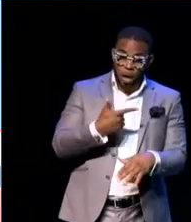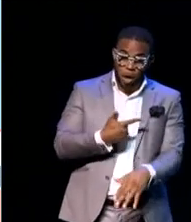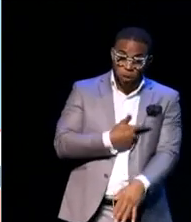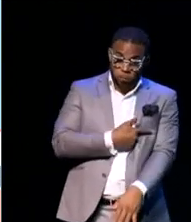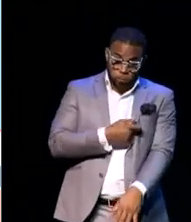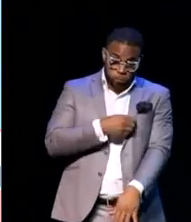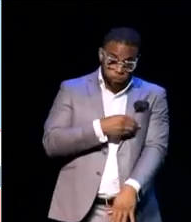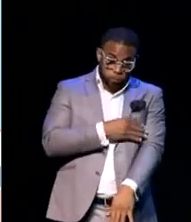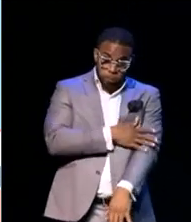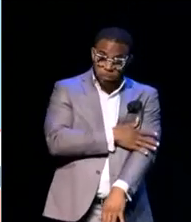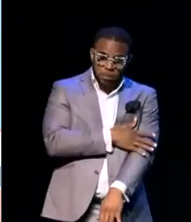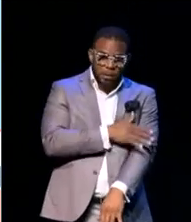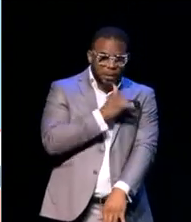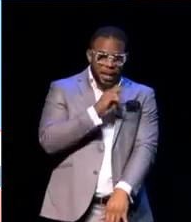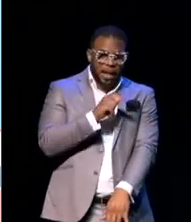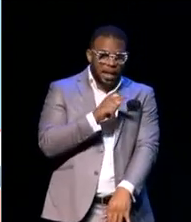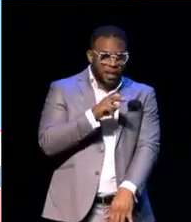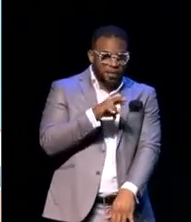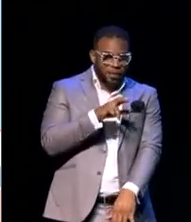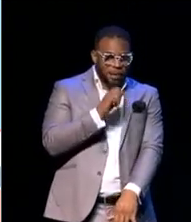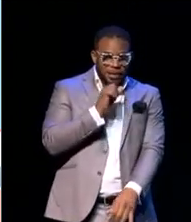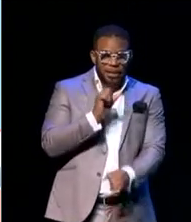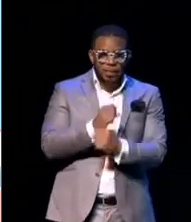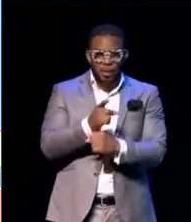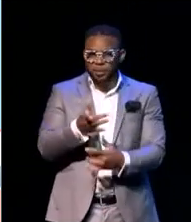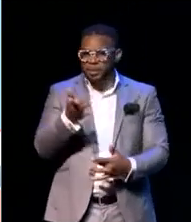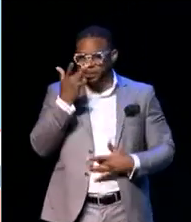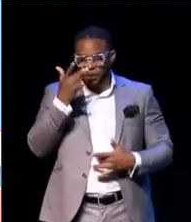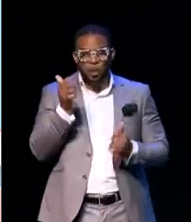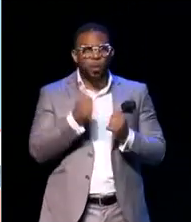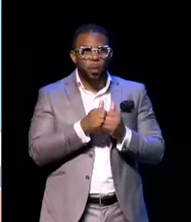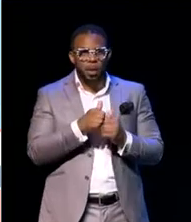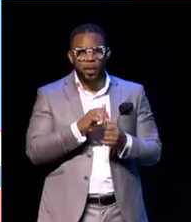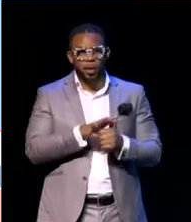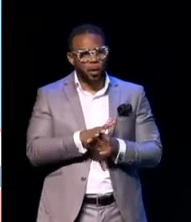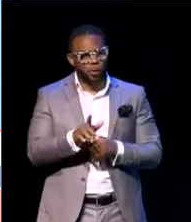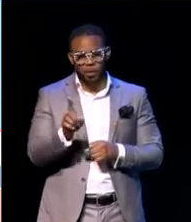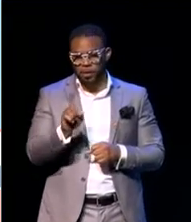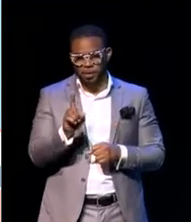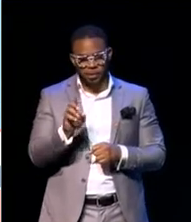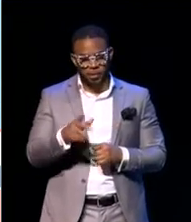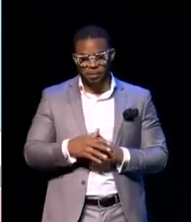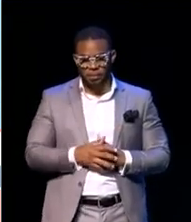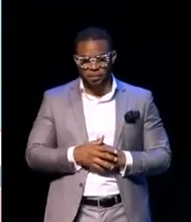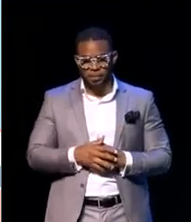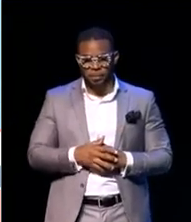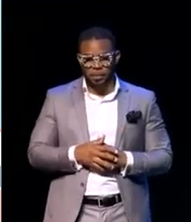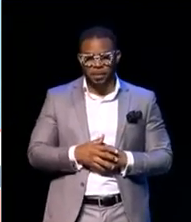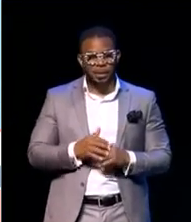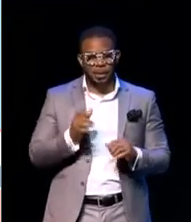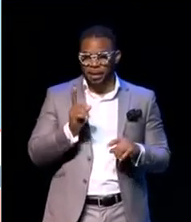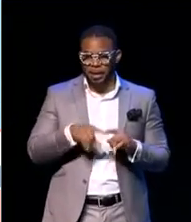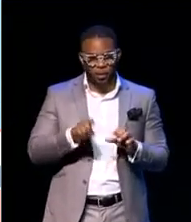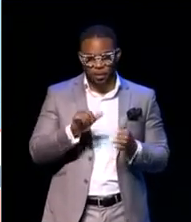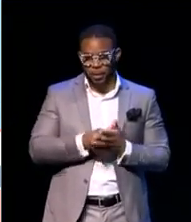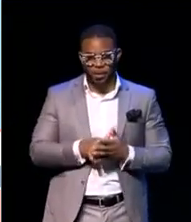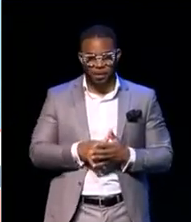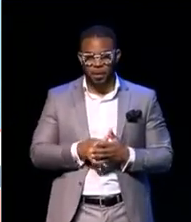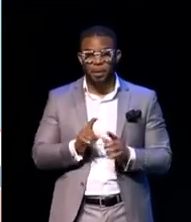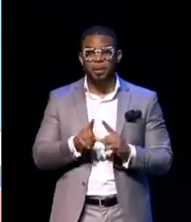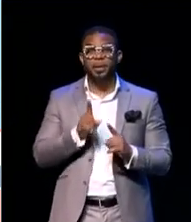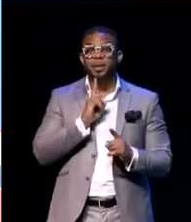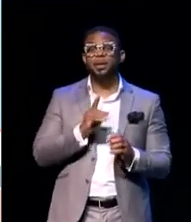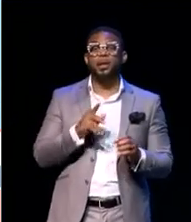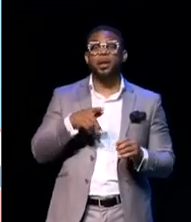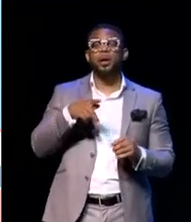in, it's not active virus, so it does not make you sick with COVID-19, okay? It cannot do that. But